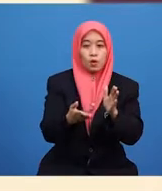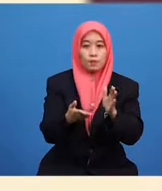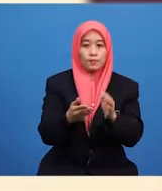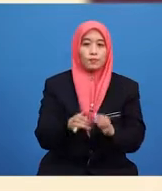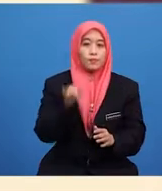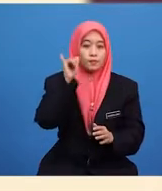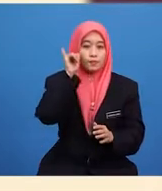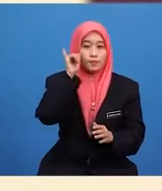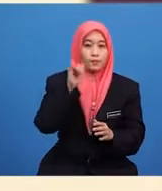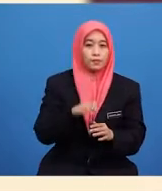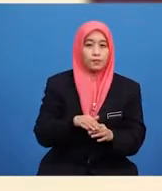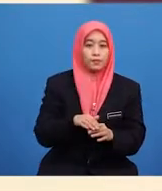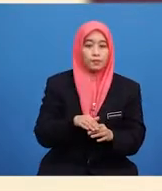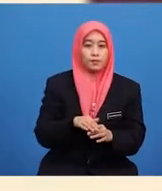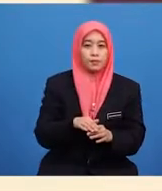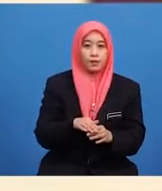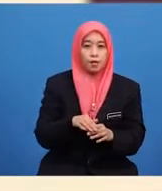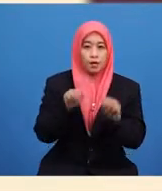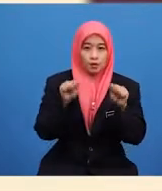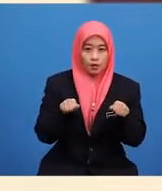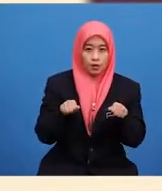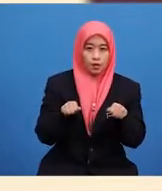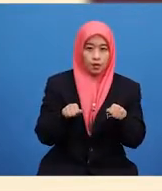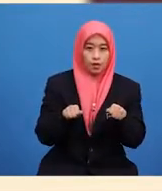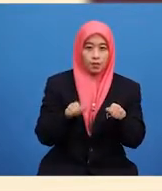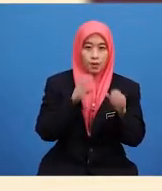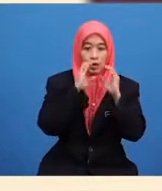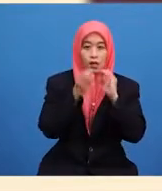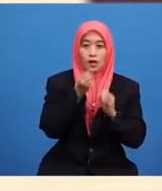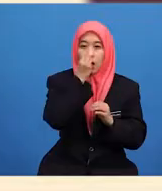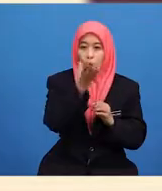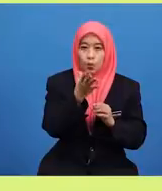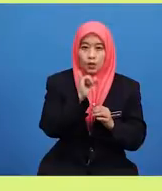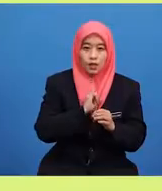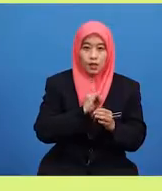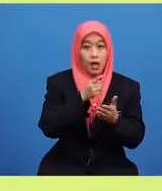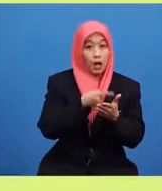Yolo, can you tell me what's this?